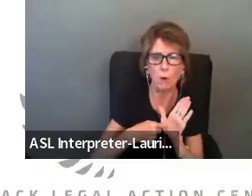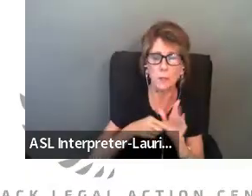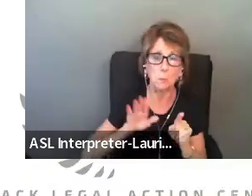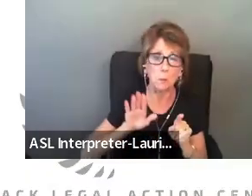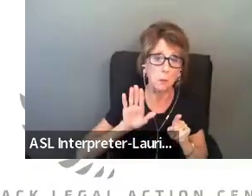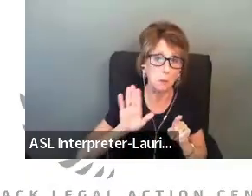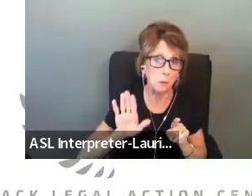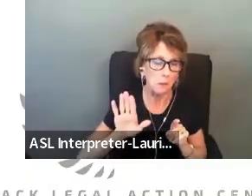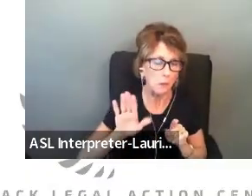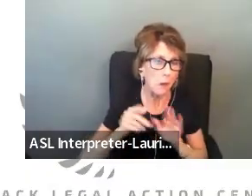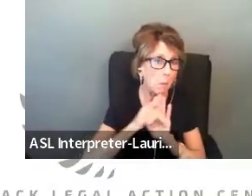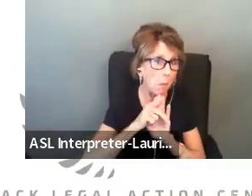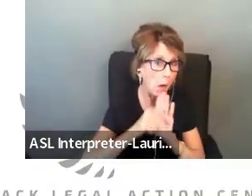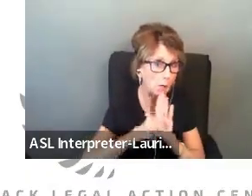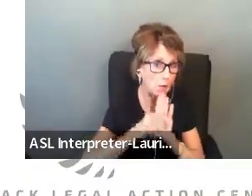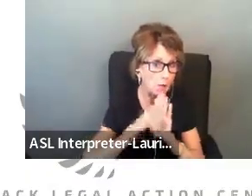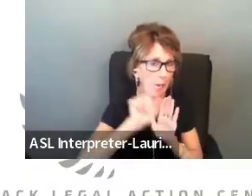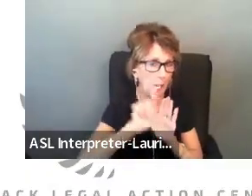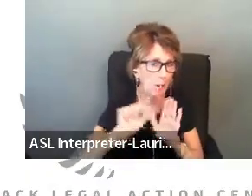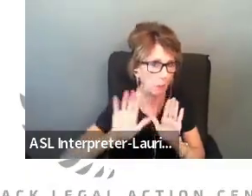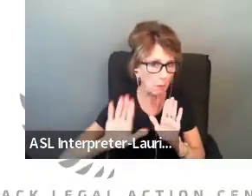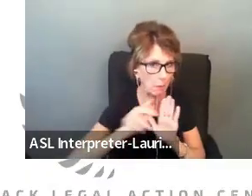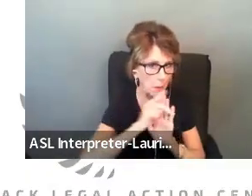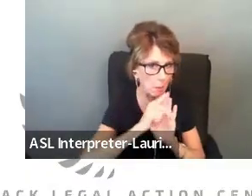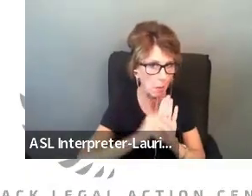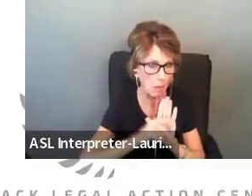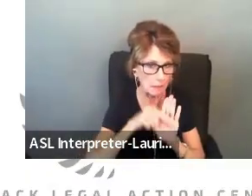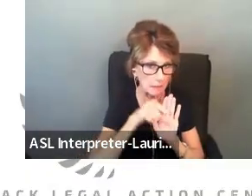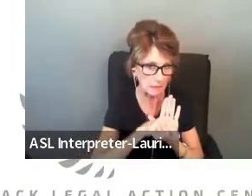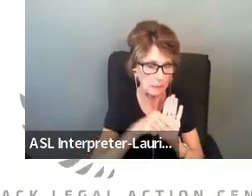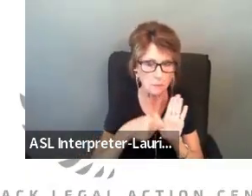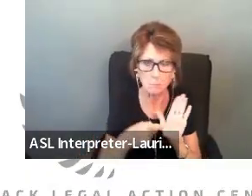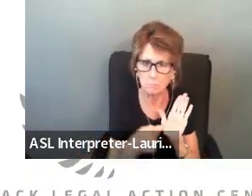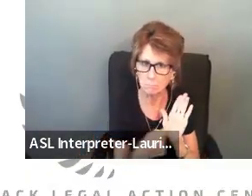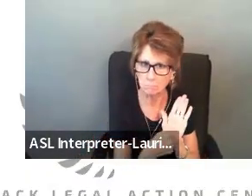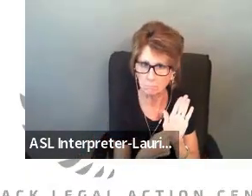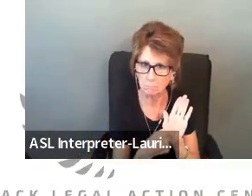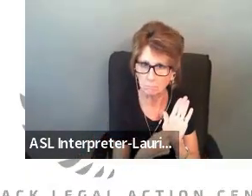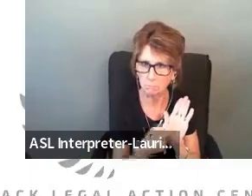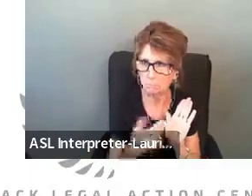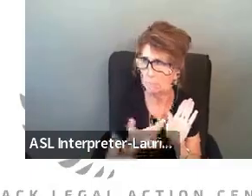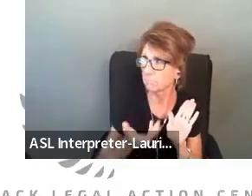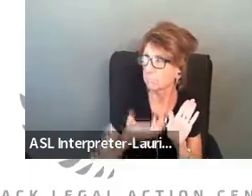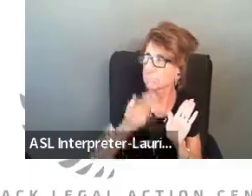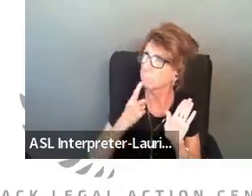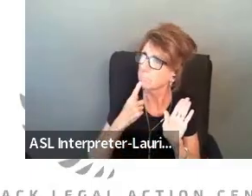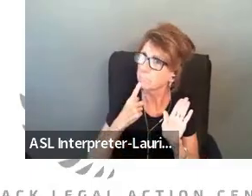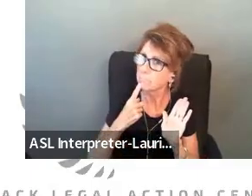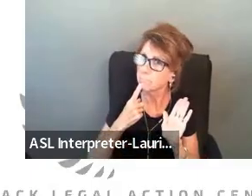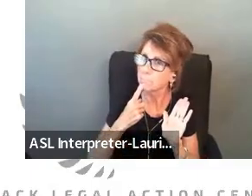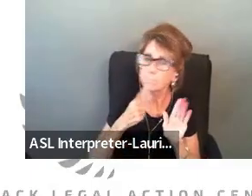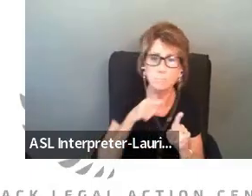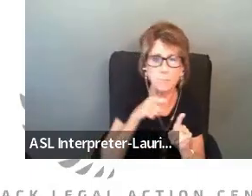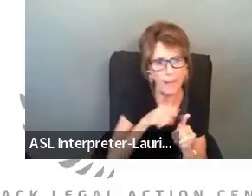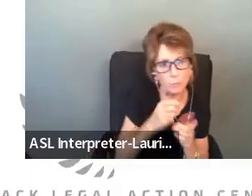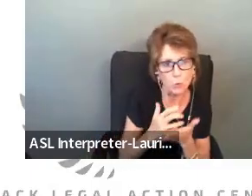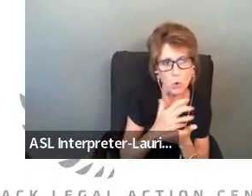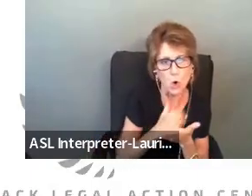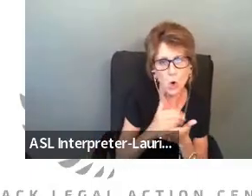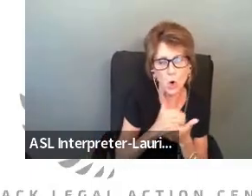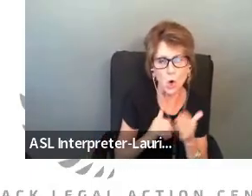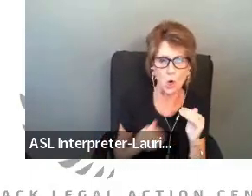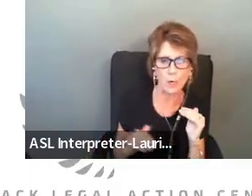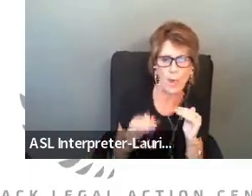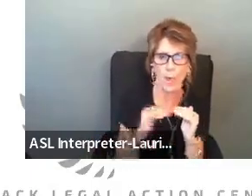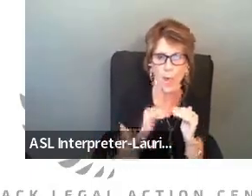that speaks to you having to earn a particular income, or you to have a